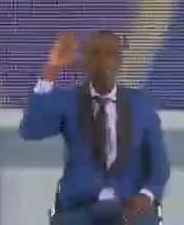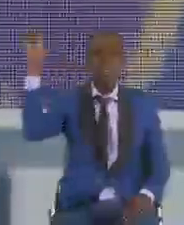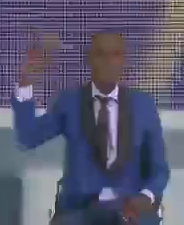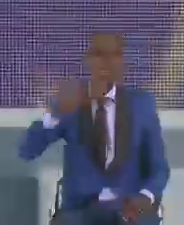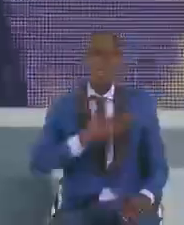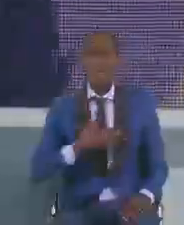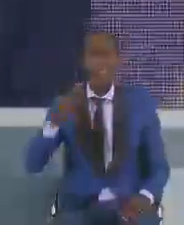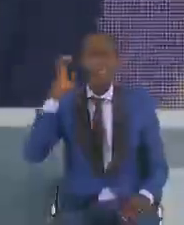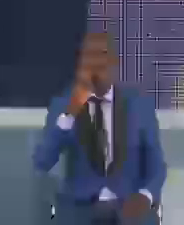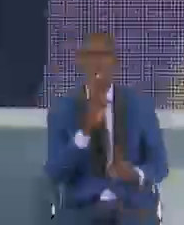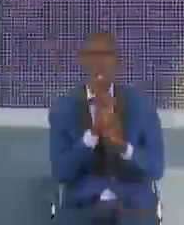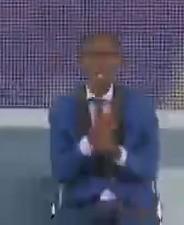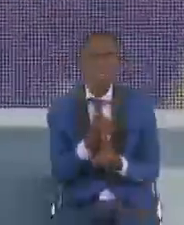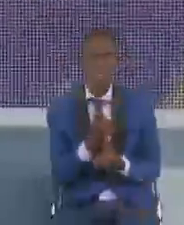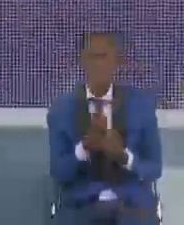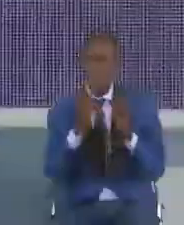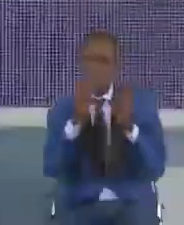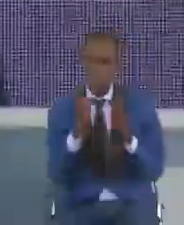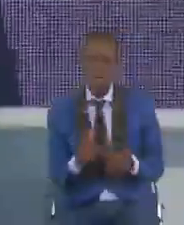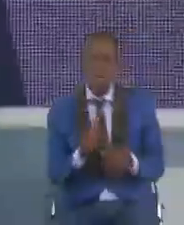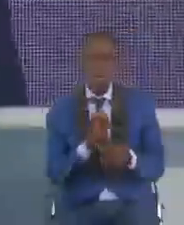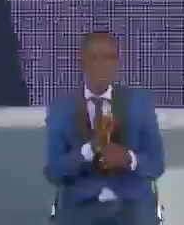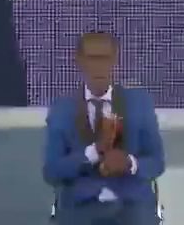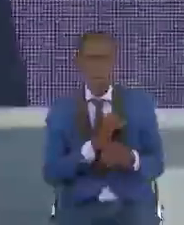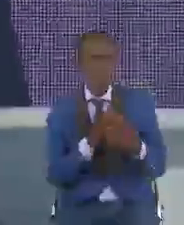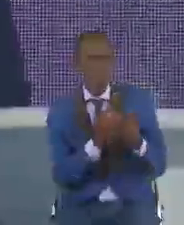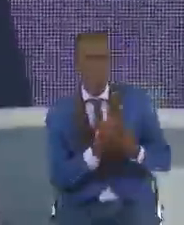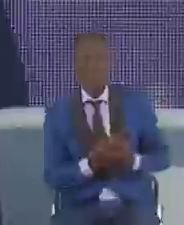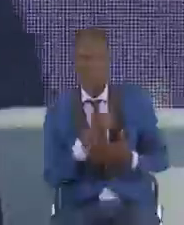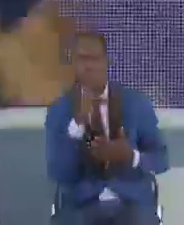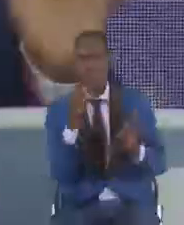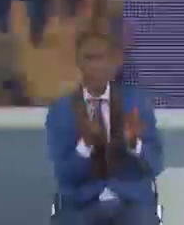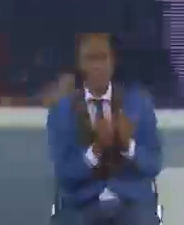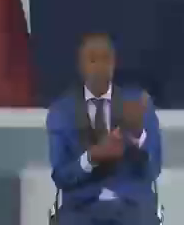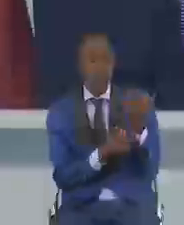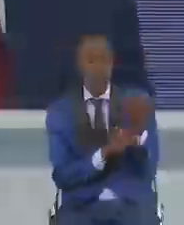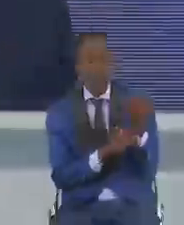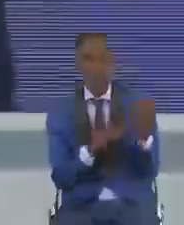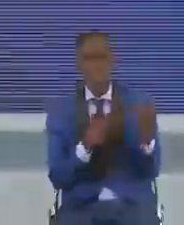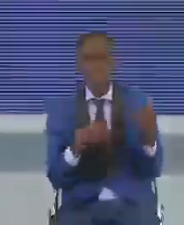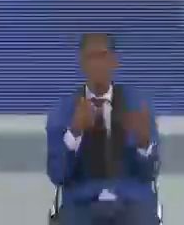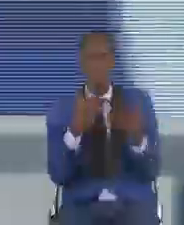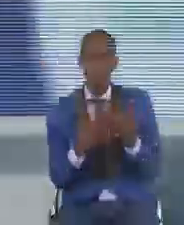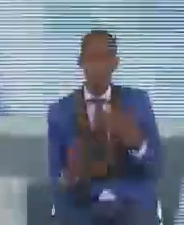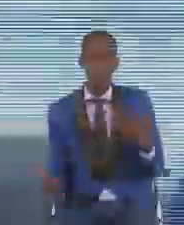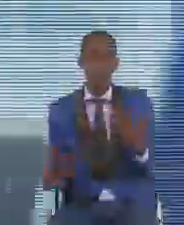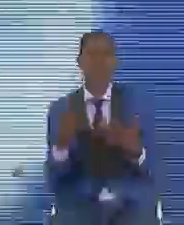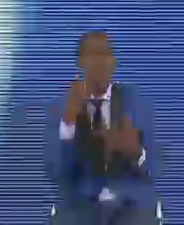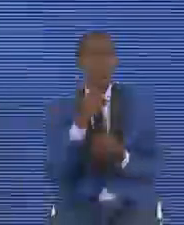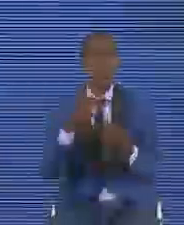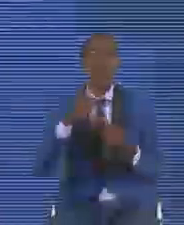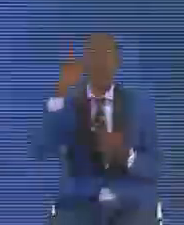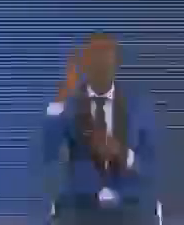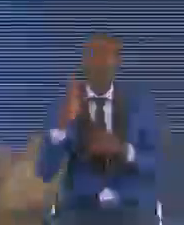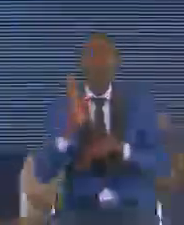immediately, I conferred not with flesh and blood. When he calls, there are people that will